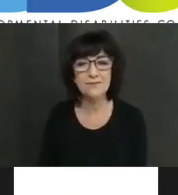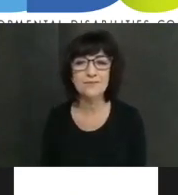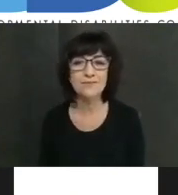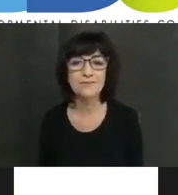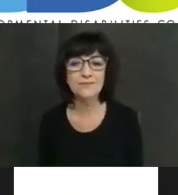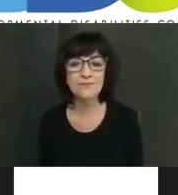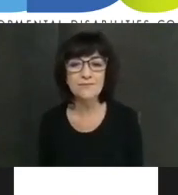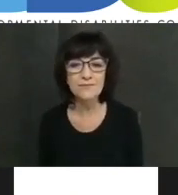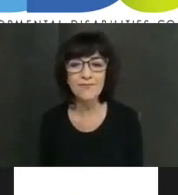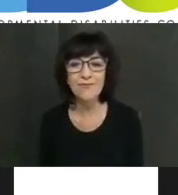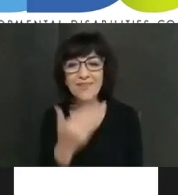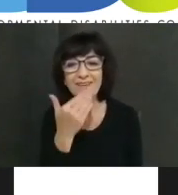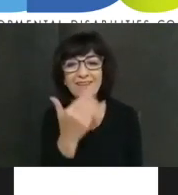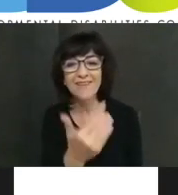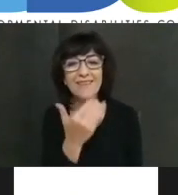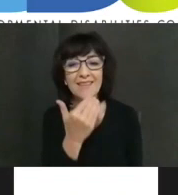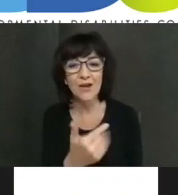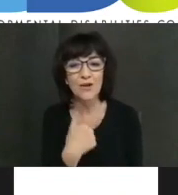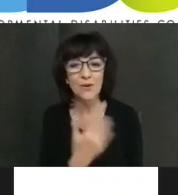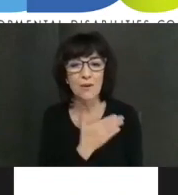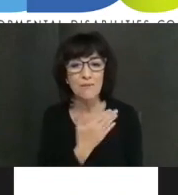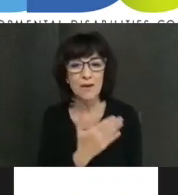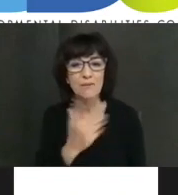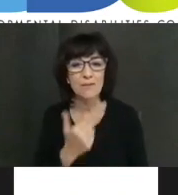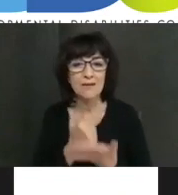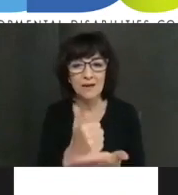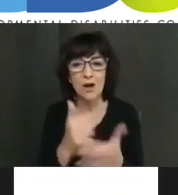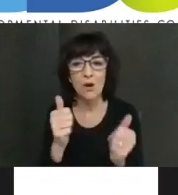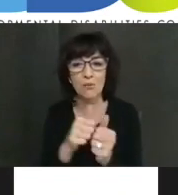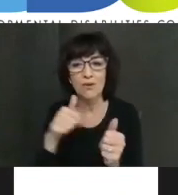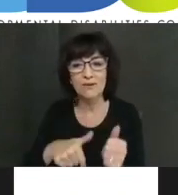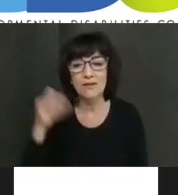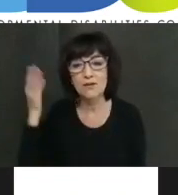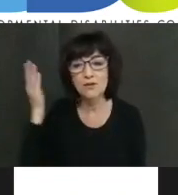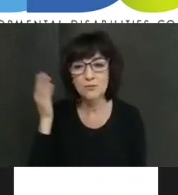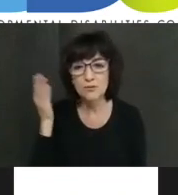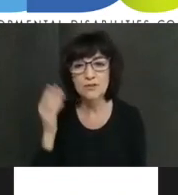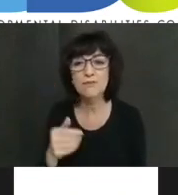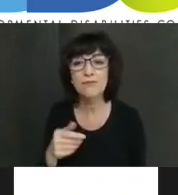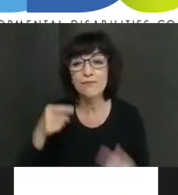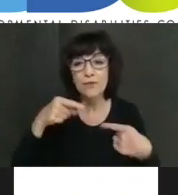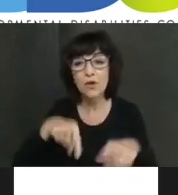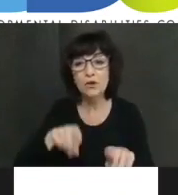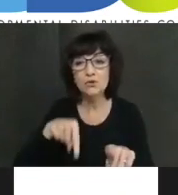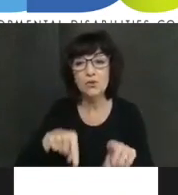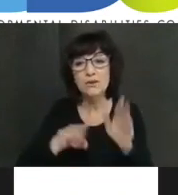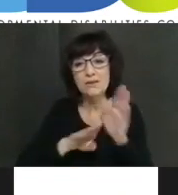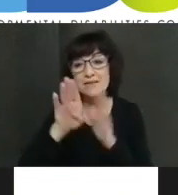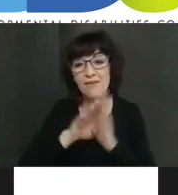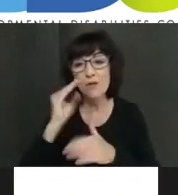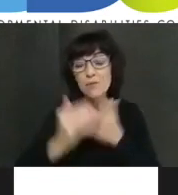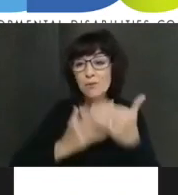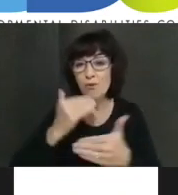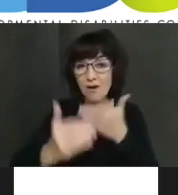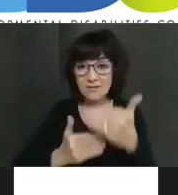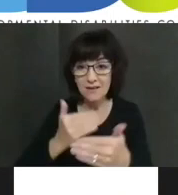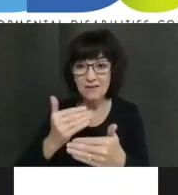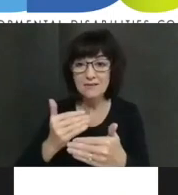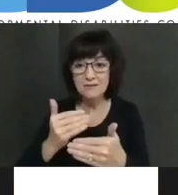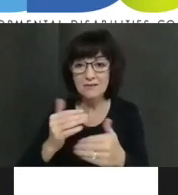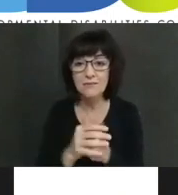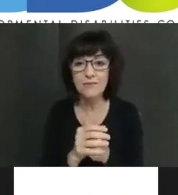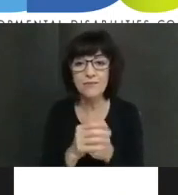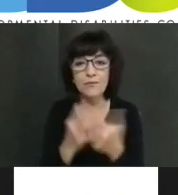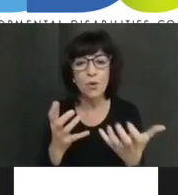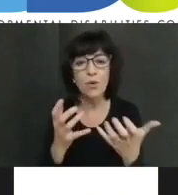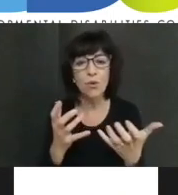this presentation today. Before I start the video, one thing I wanted to let everyone know is during the development process, We wanted